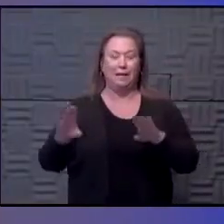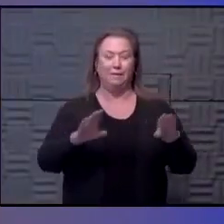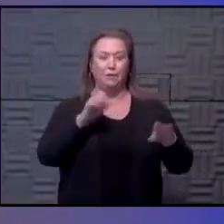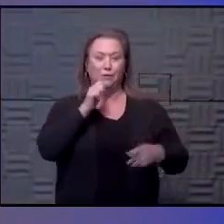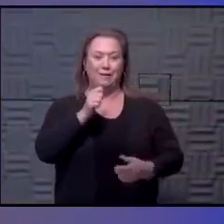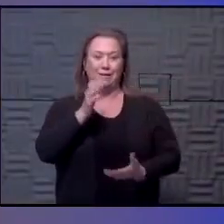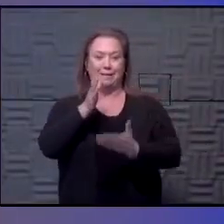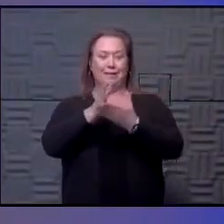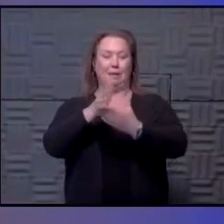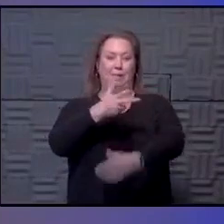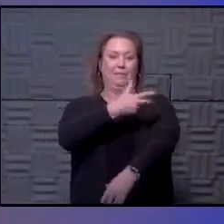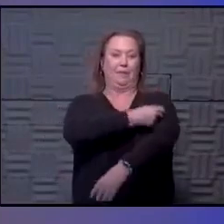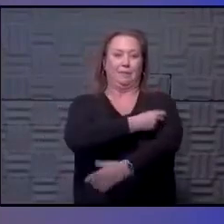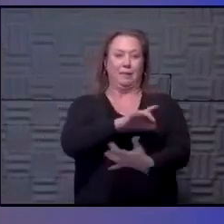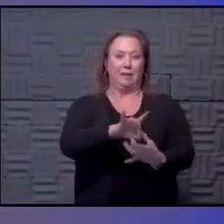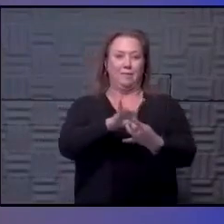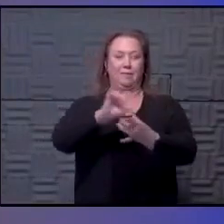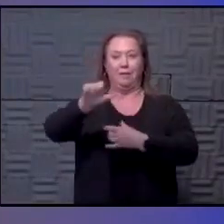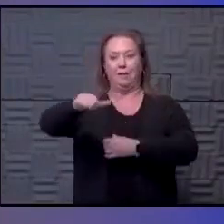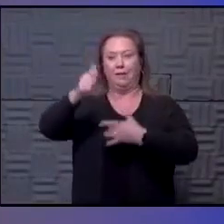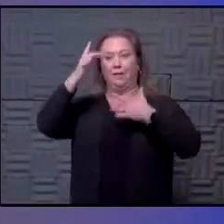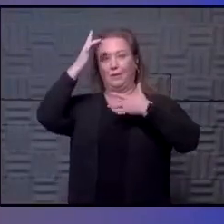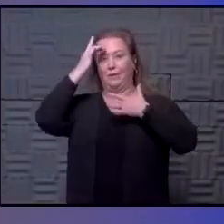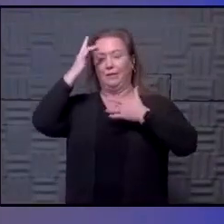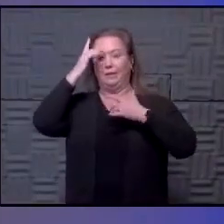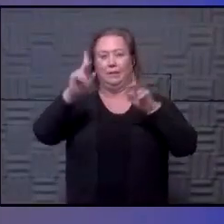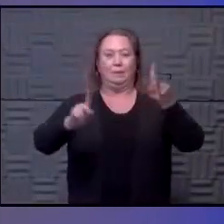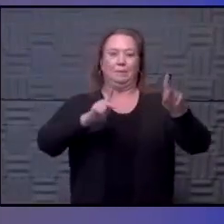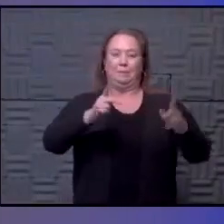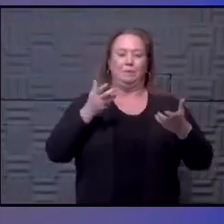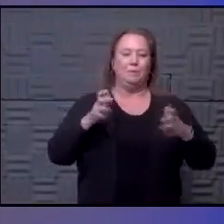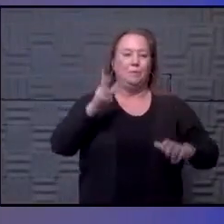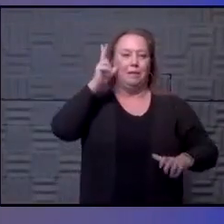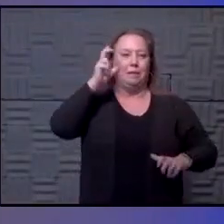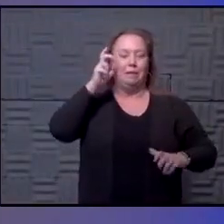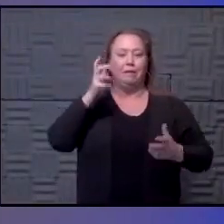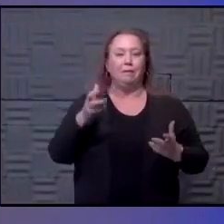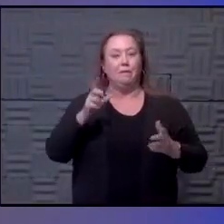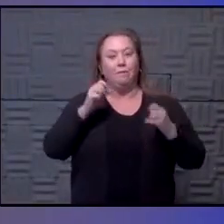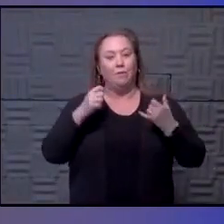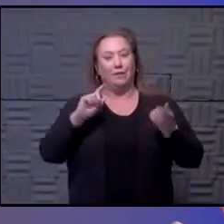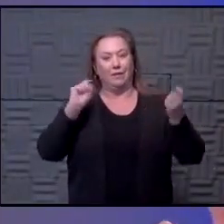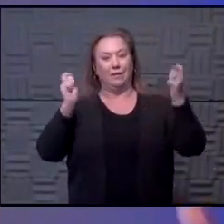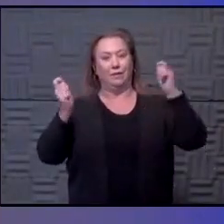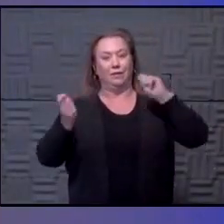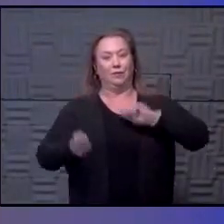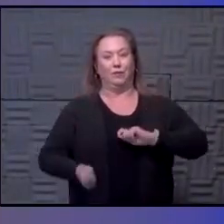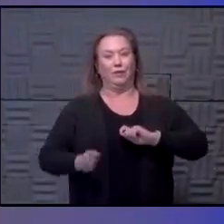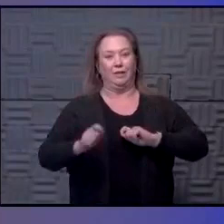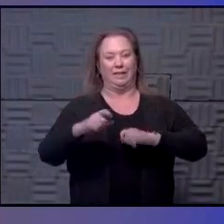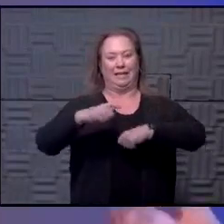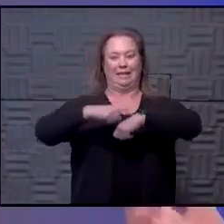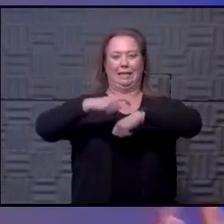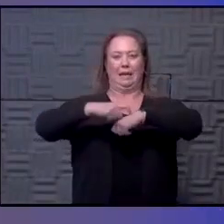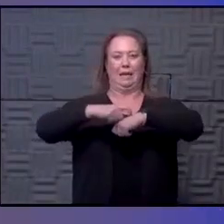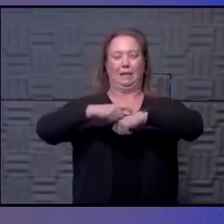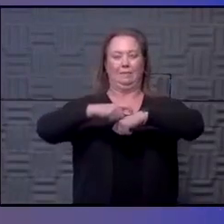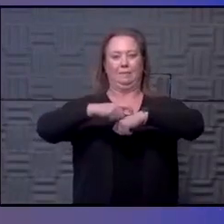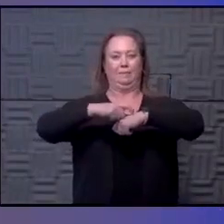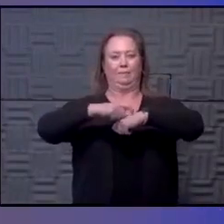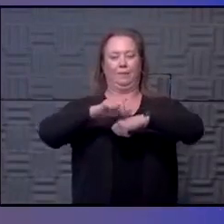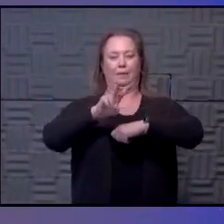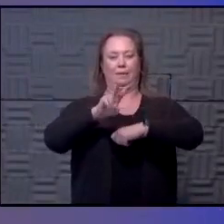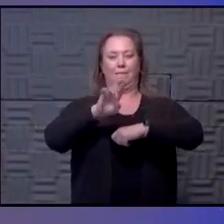vaccination coming, as it relates to other diseases. And so I know people aren't going to want to hear that, but if you could change that seasonal influx